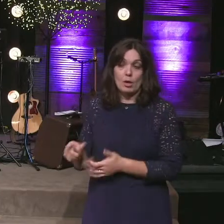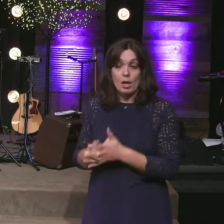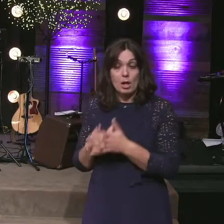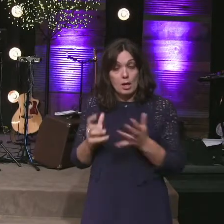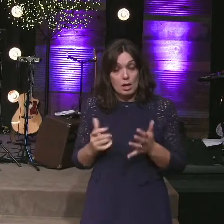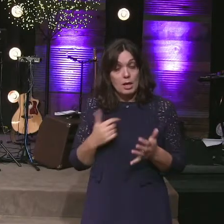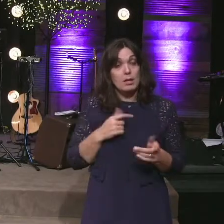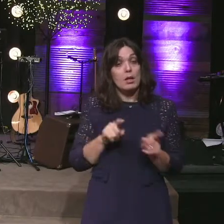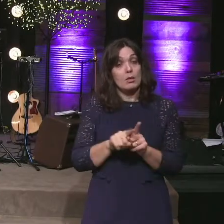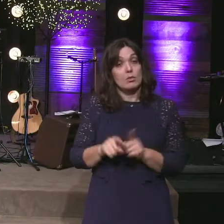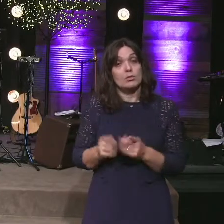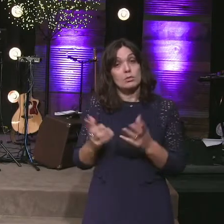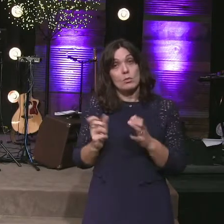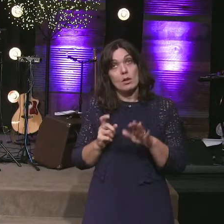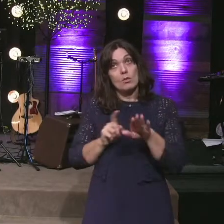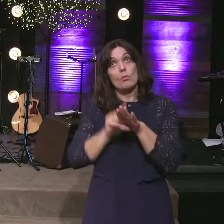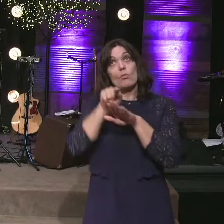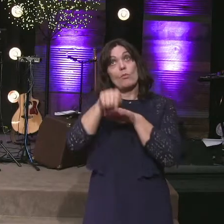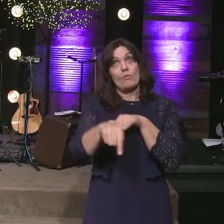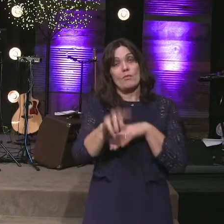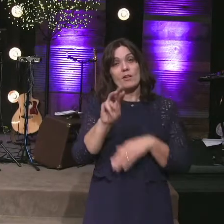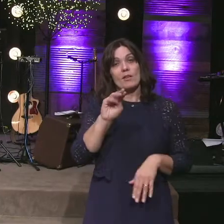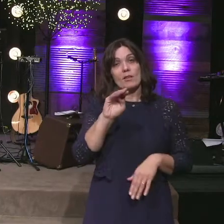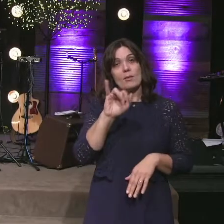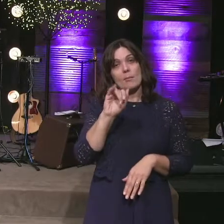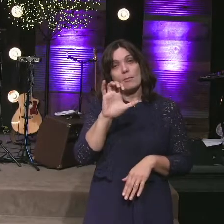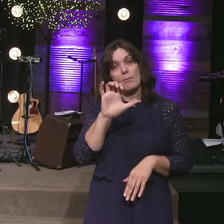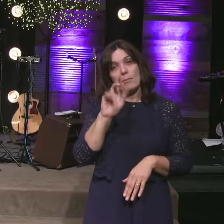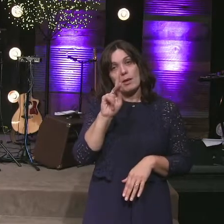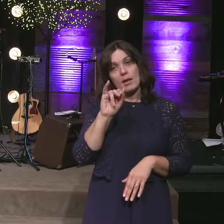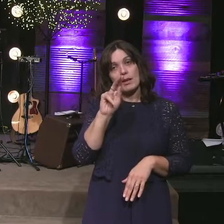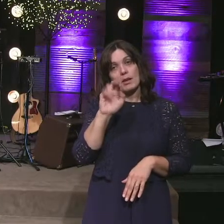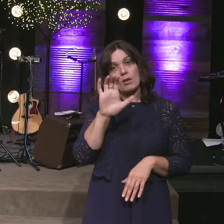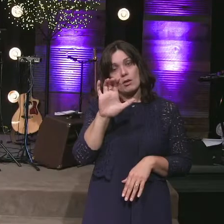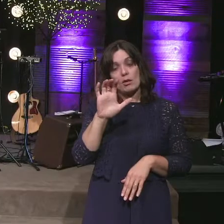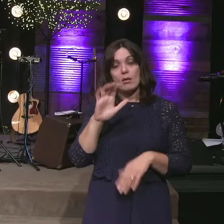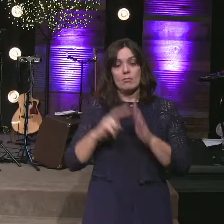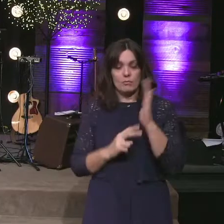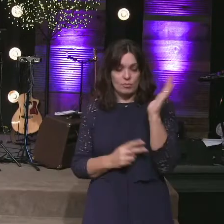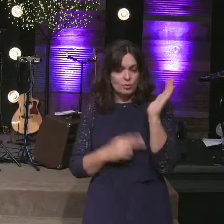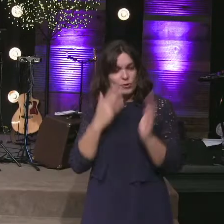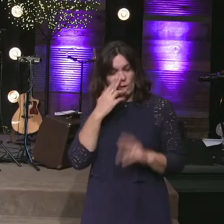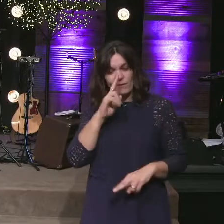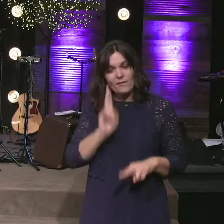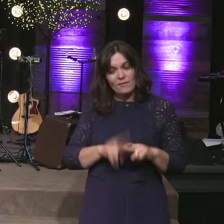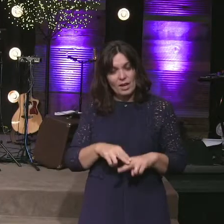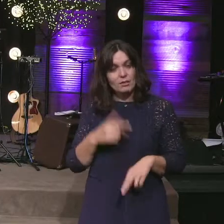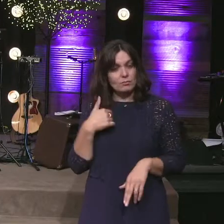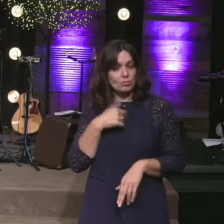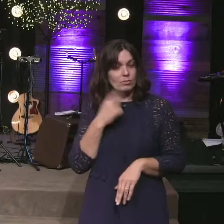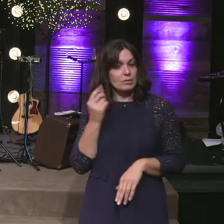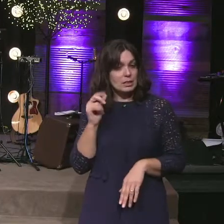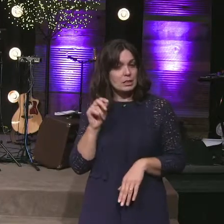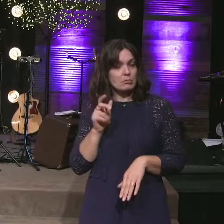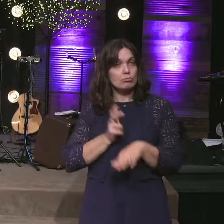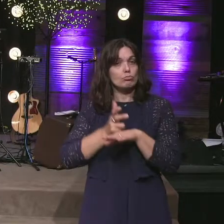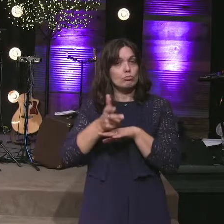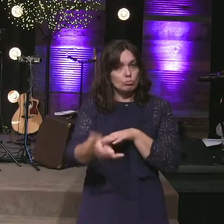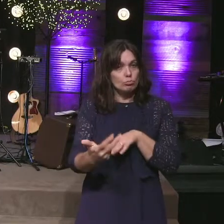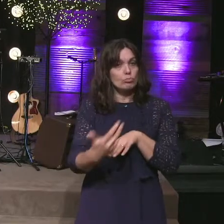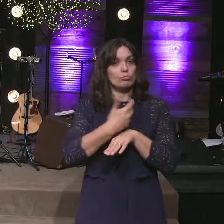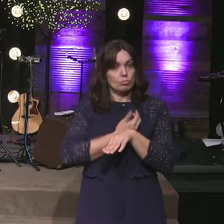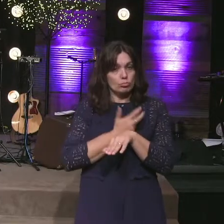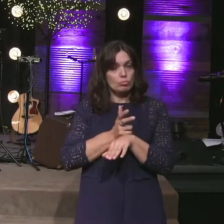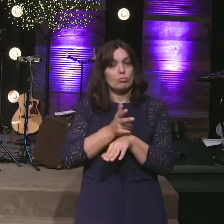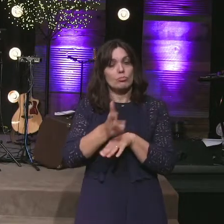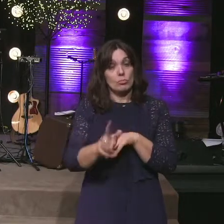them across the Mackinac Bridge because, you know, that's fun when you're a kid. And we crossed it, you know, numerous times every year when